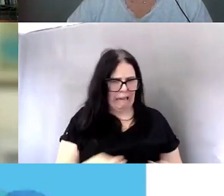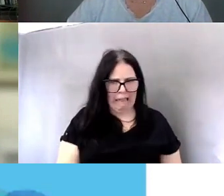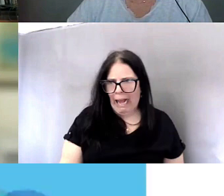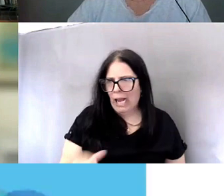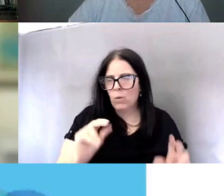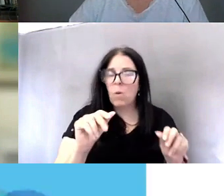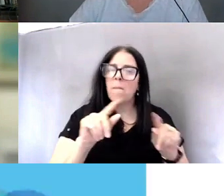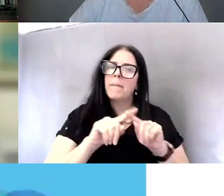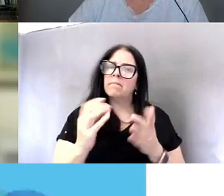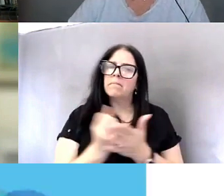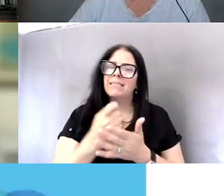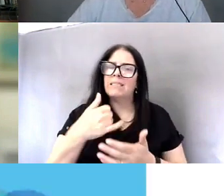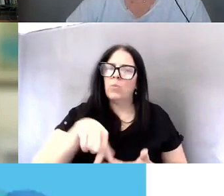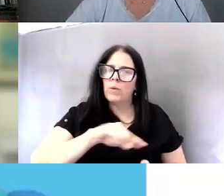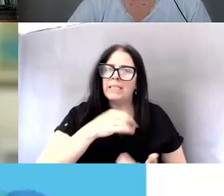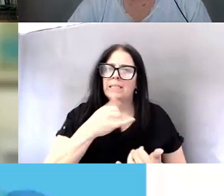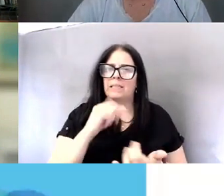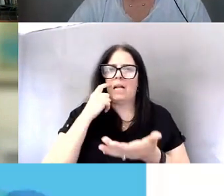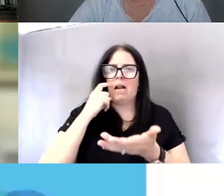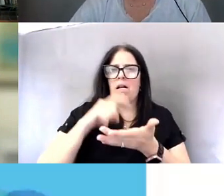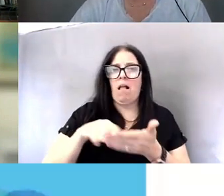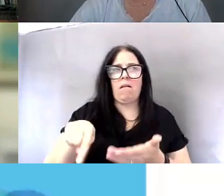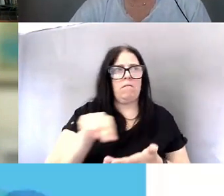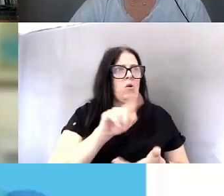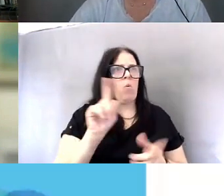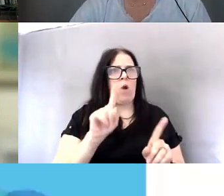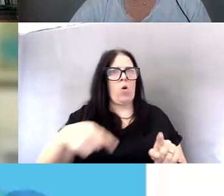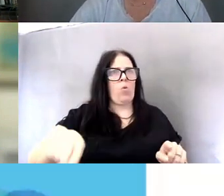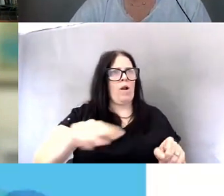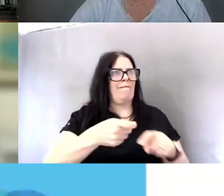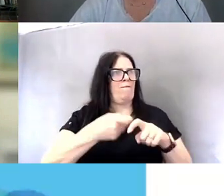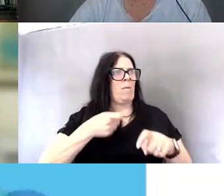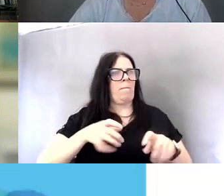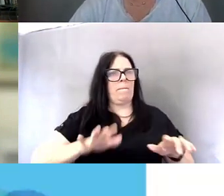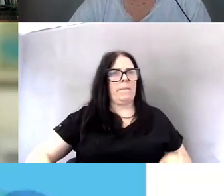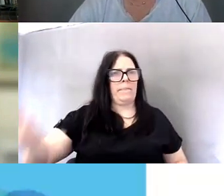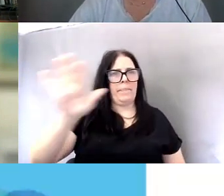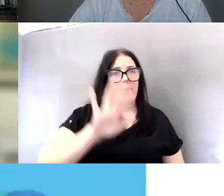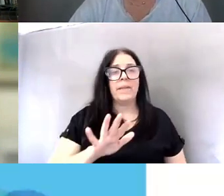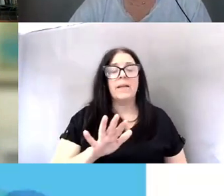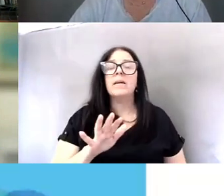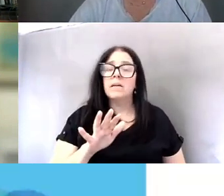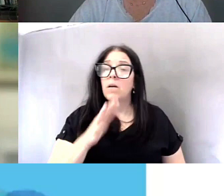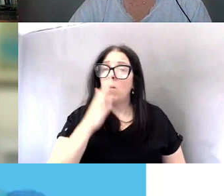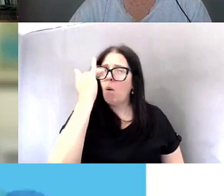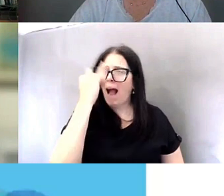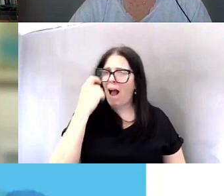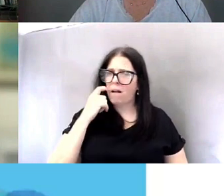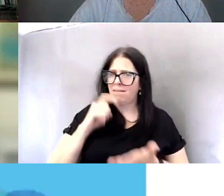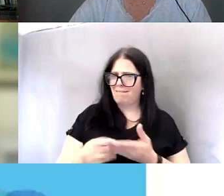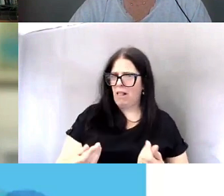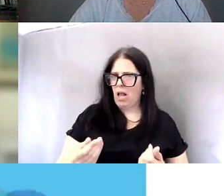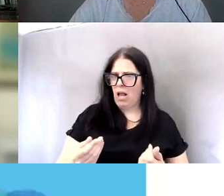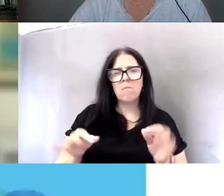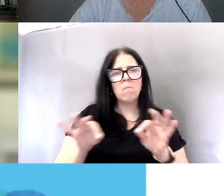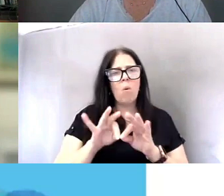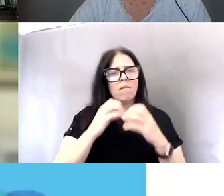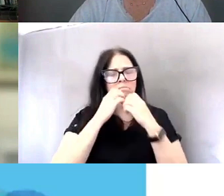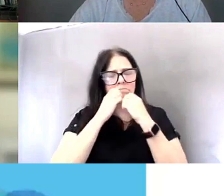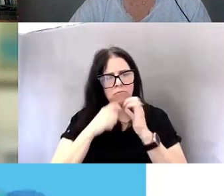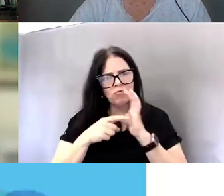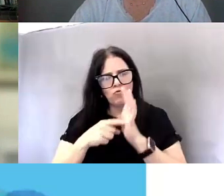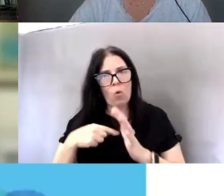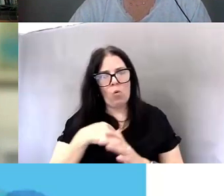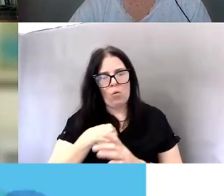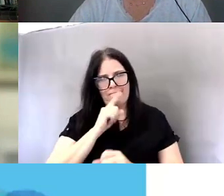to acknowledge the importance of the lands which we each call home. We do this to reaffirm our commitment and responsibility in